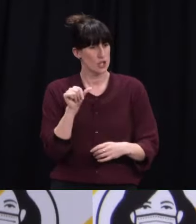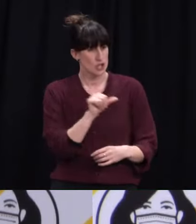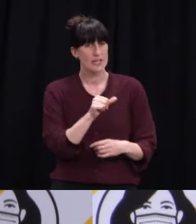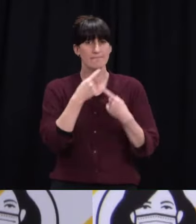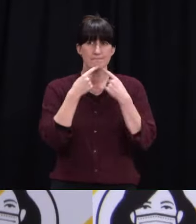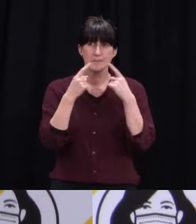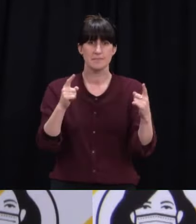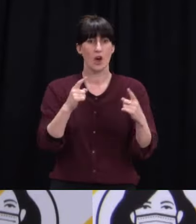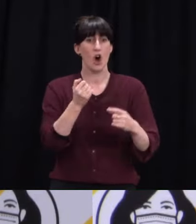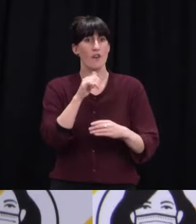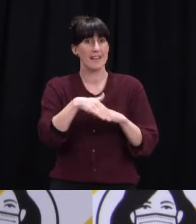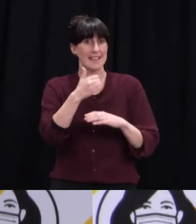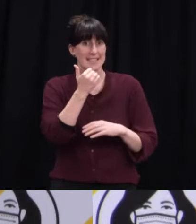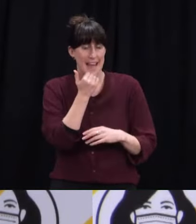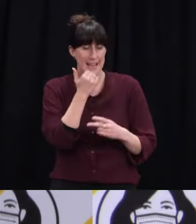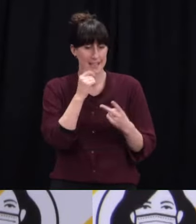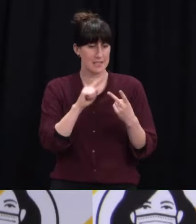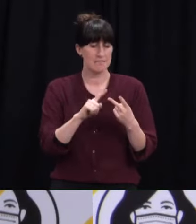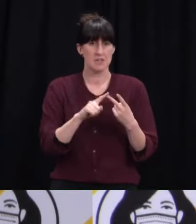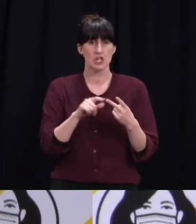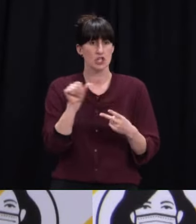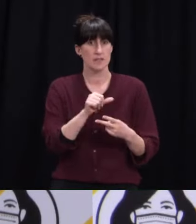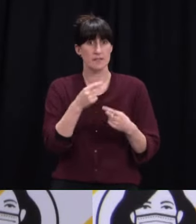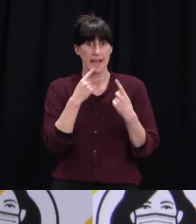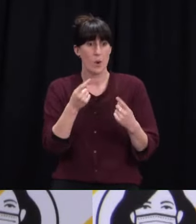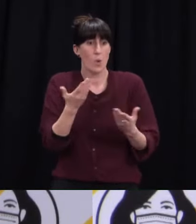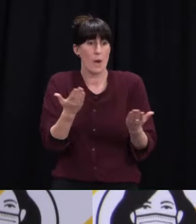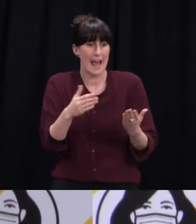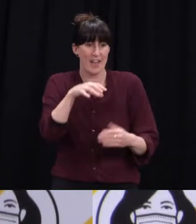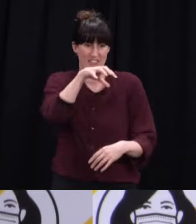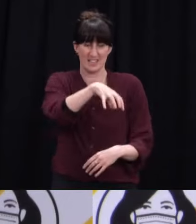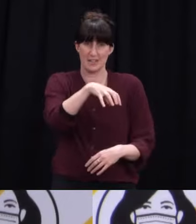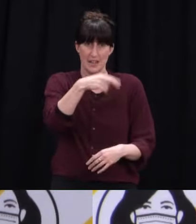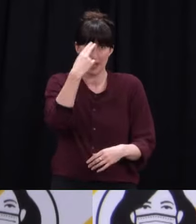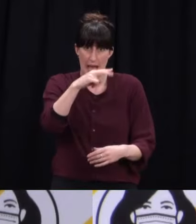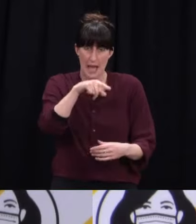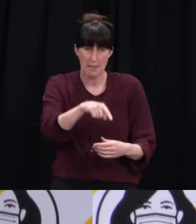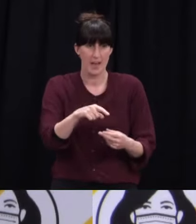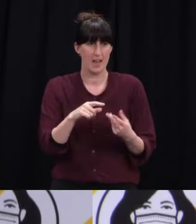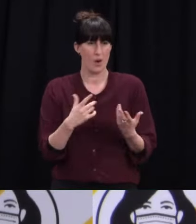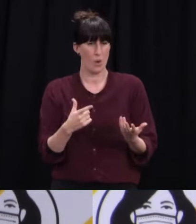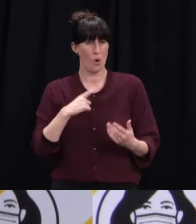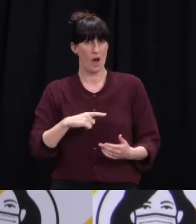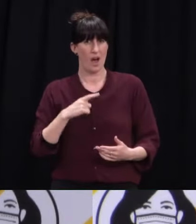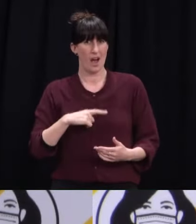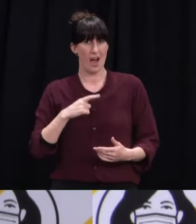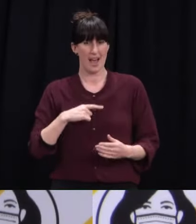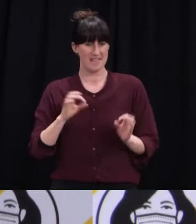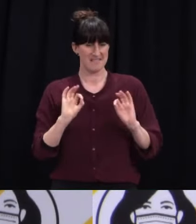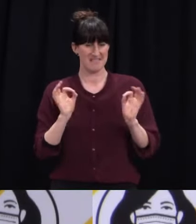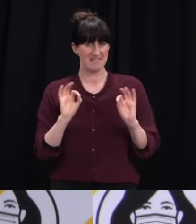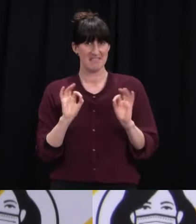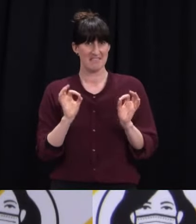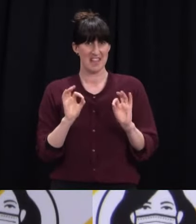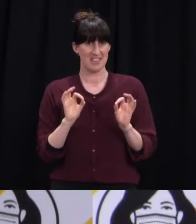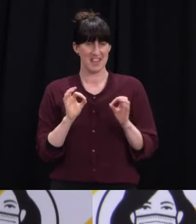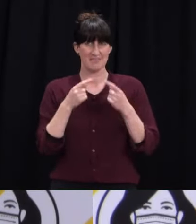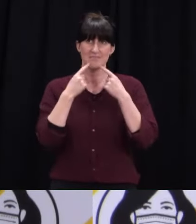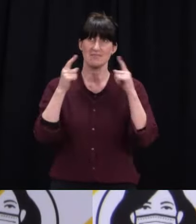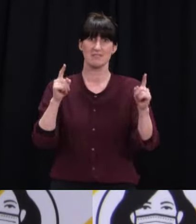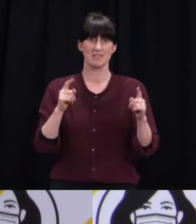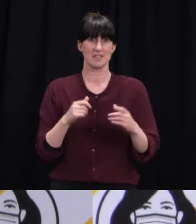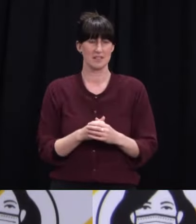that people can be aware. Mm-hmm. And also the lapse of time in actually giving people a day. I mean, why did you not take that approach?